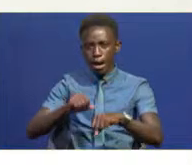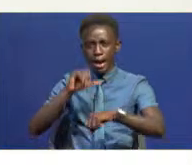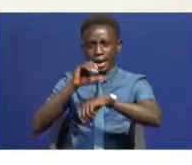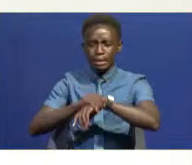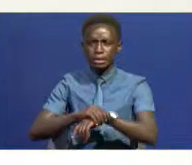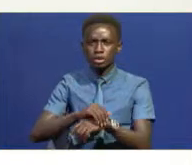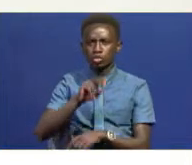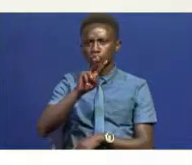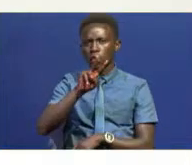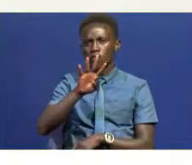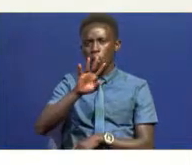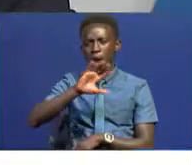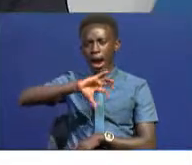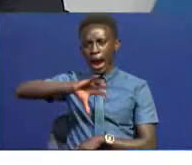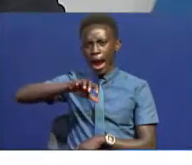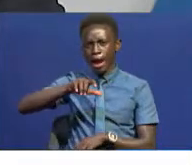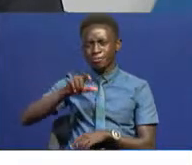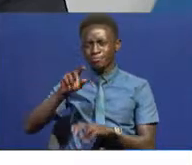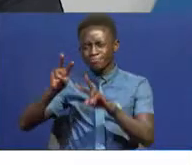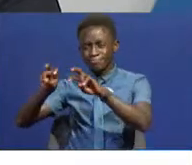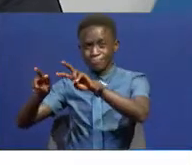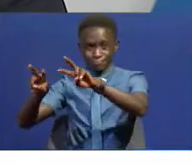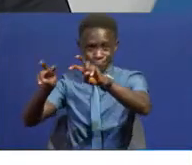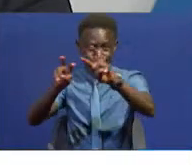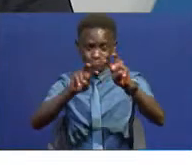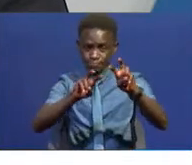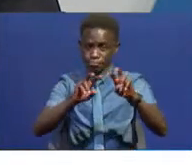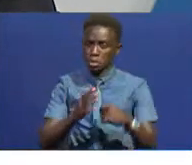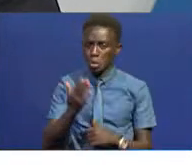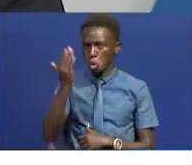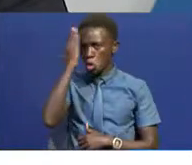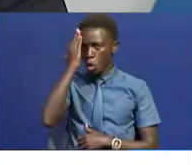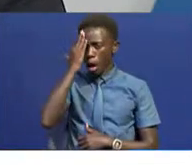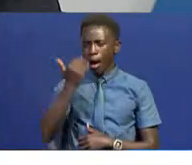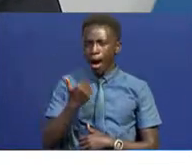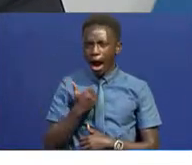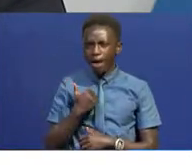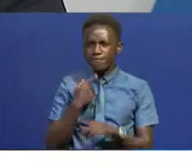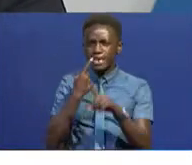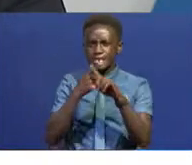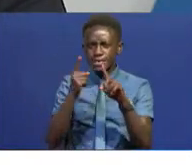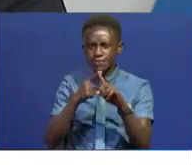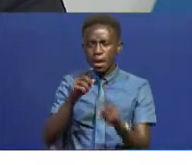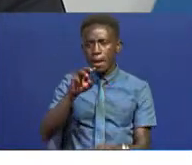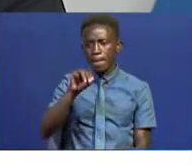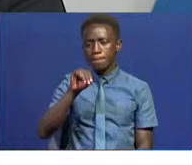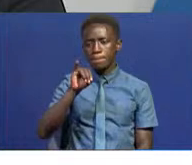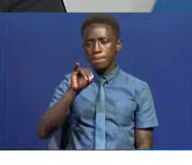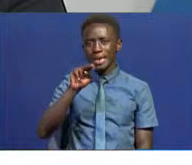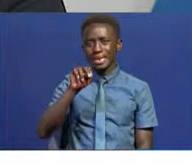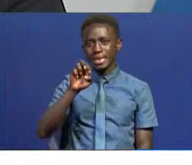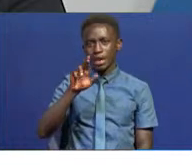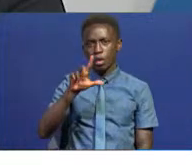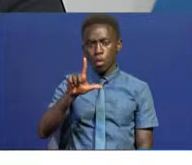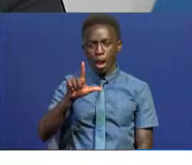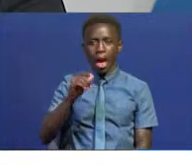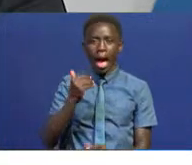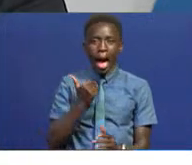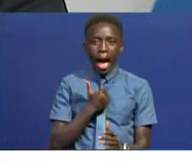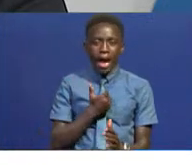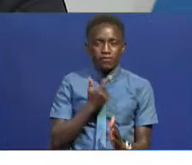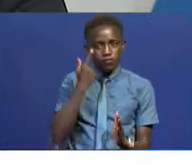counties. Remember, we have different form of minerals. We have industrial minerals. Industrial minerals mostly are